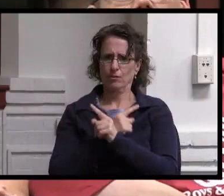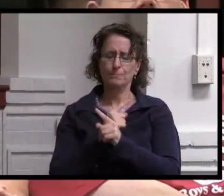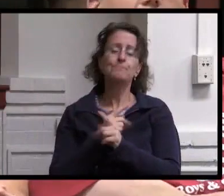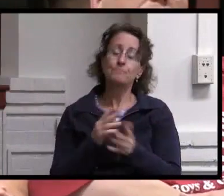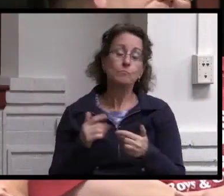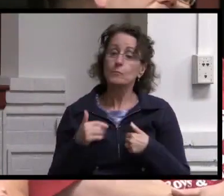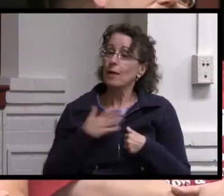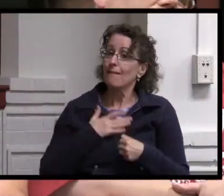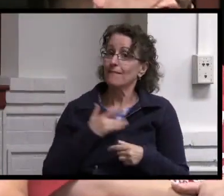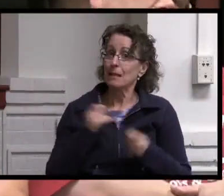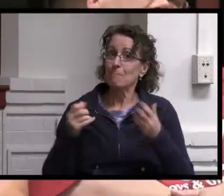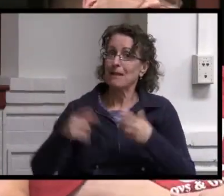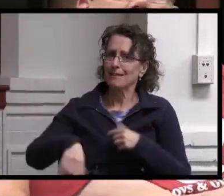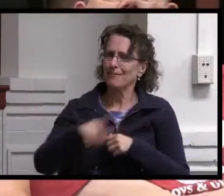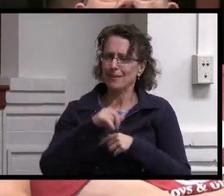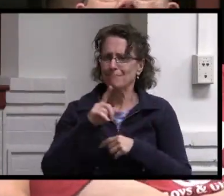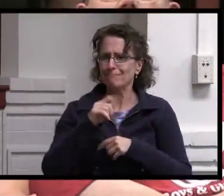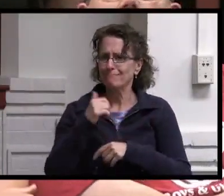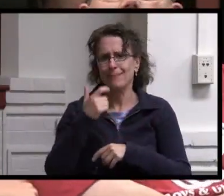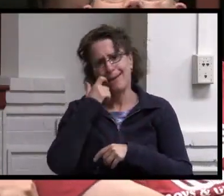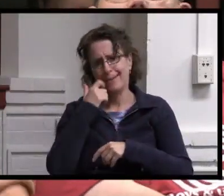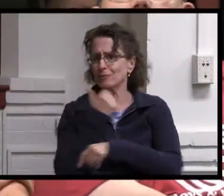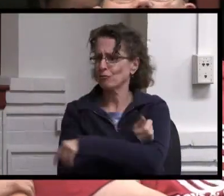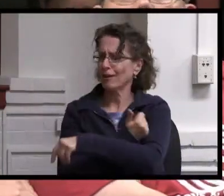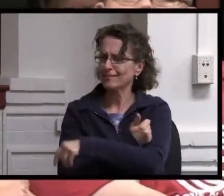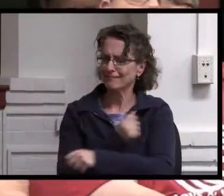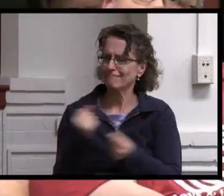for a lot of them that is the reason, I think that